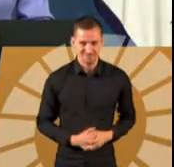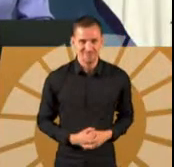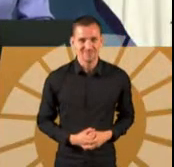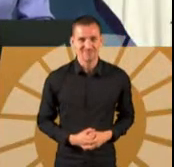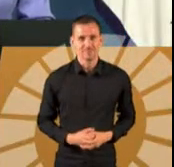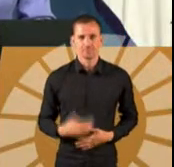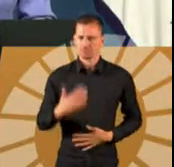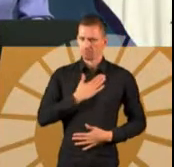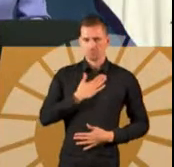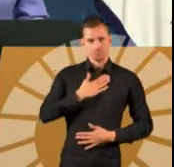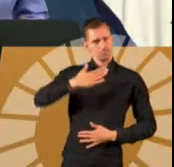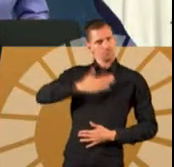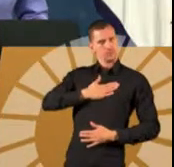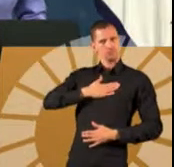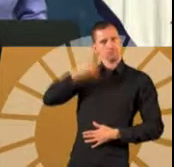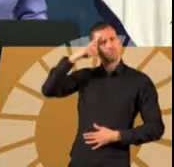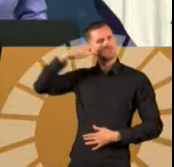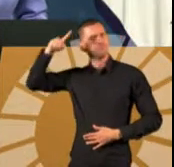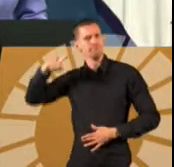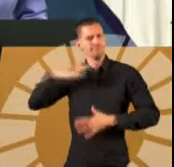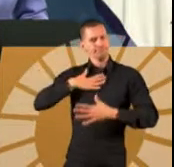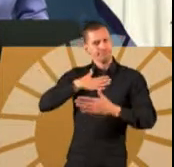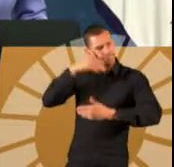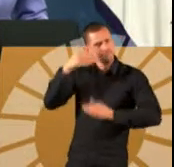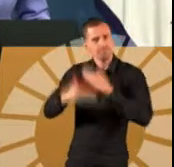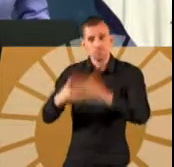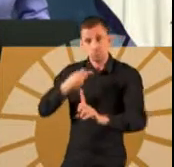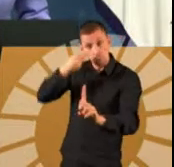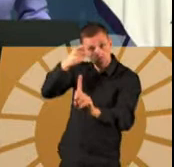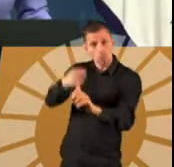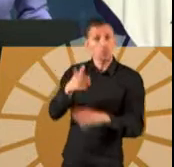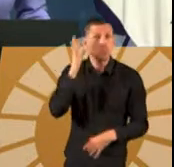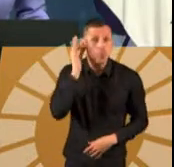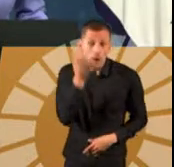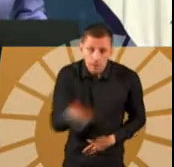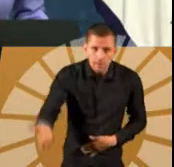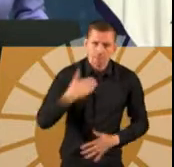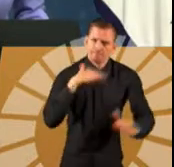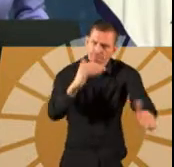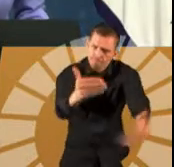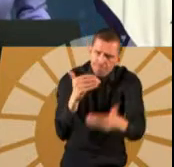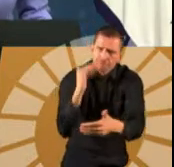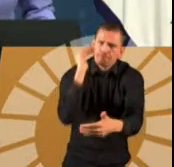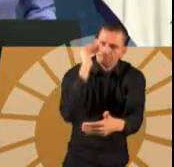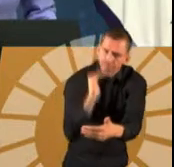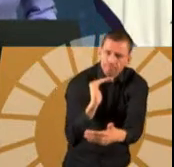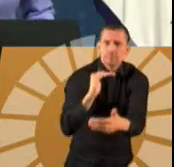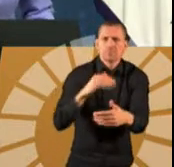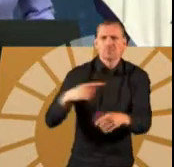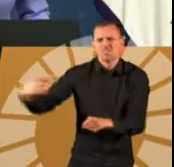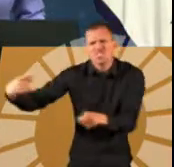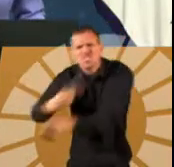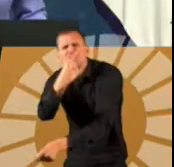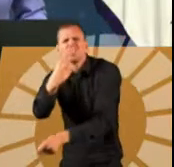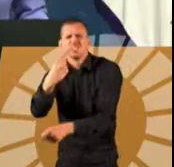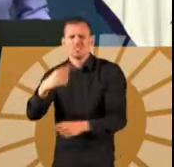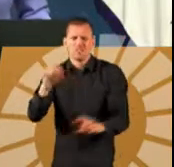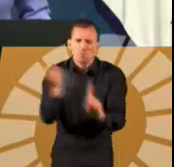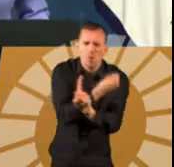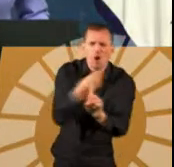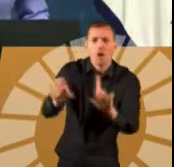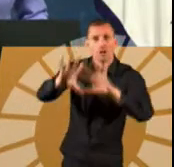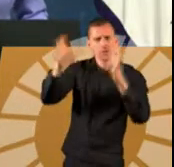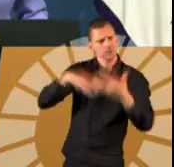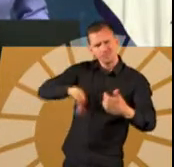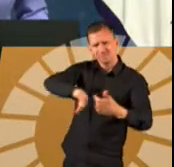exploitation. I know what happens when women are supported. I know what happens when